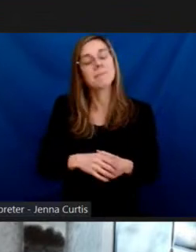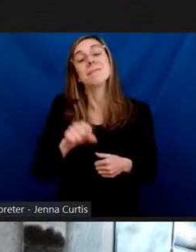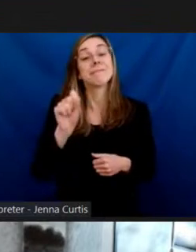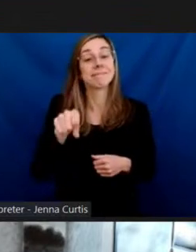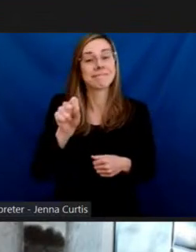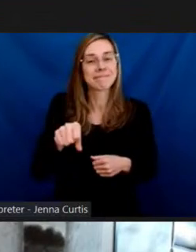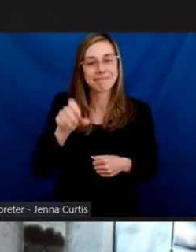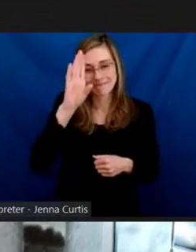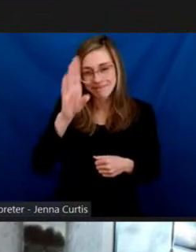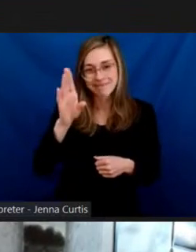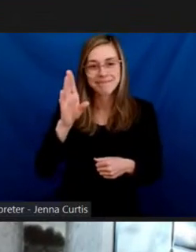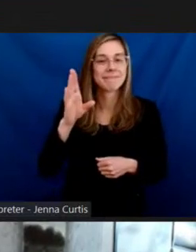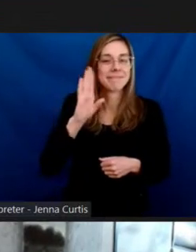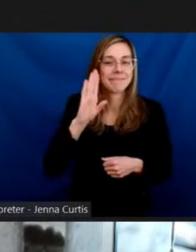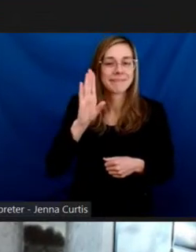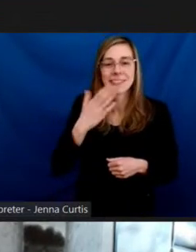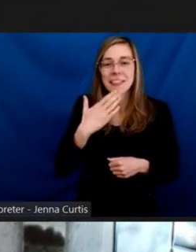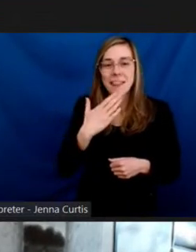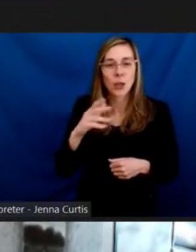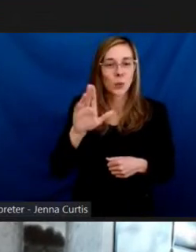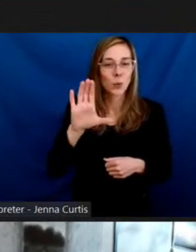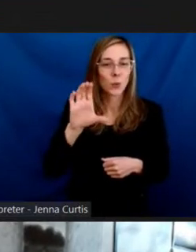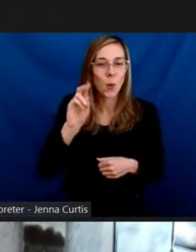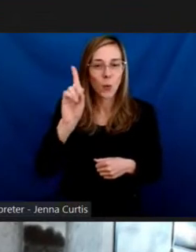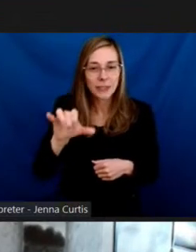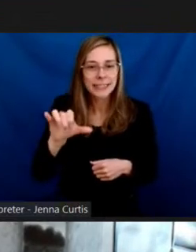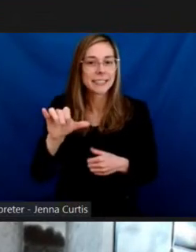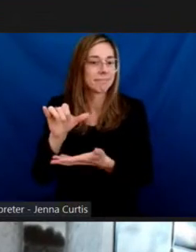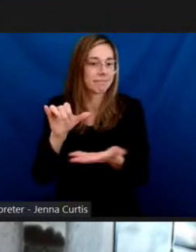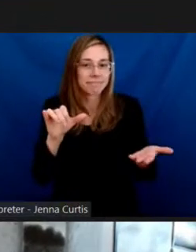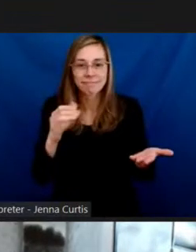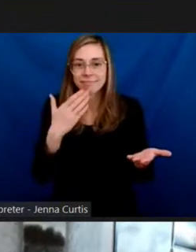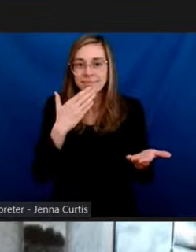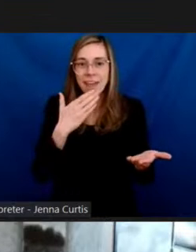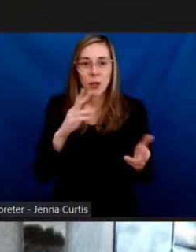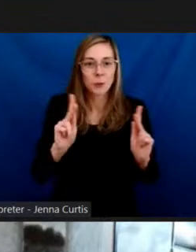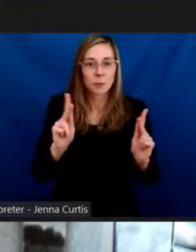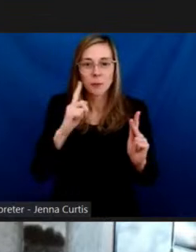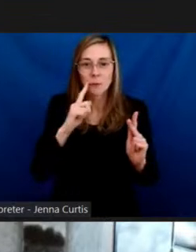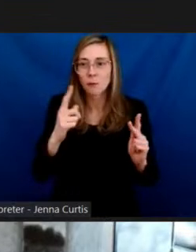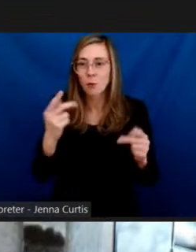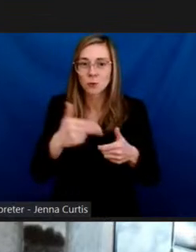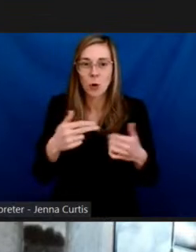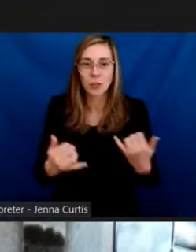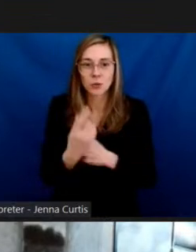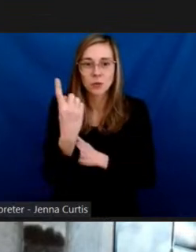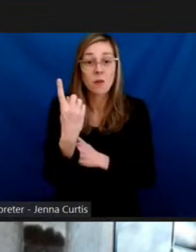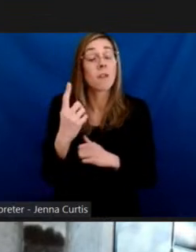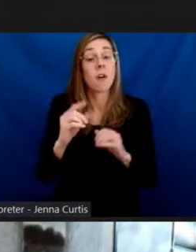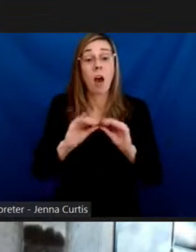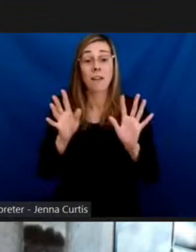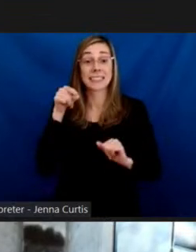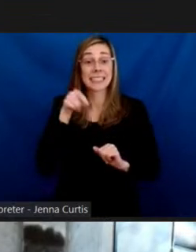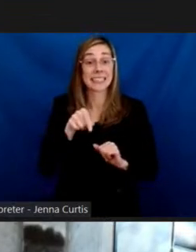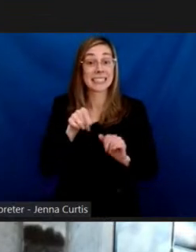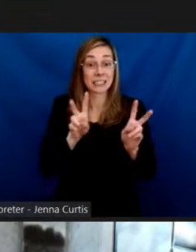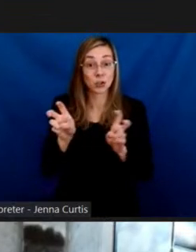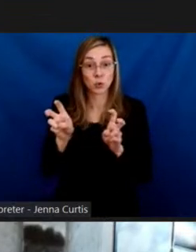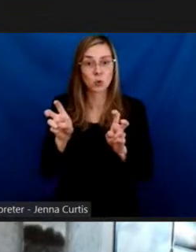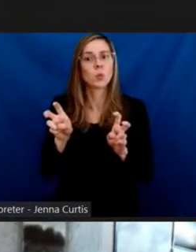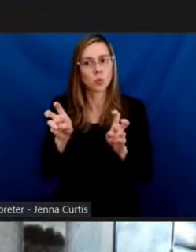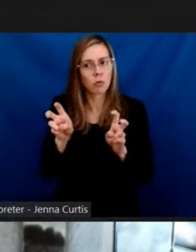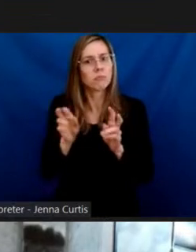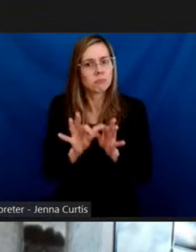Hey, thanks, Cody. And thank you for everyone for being here today. Obviously, this is an issue of great importance